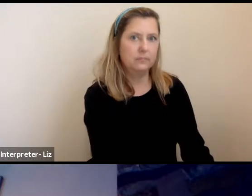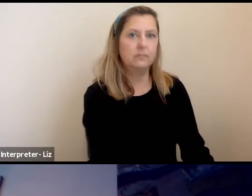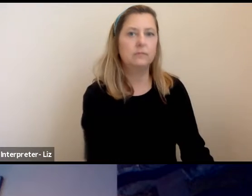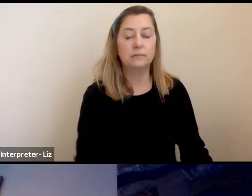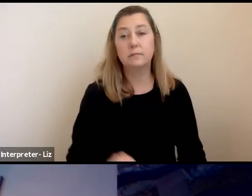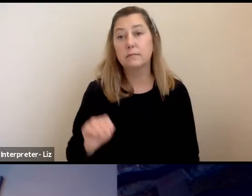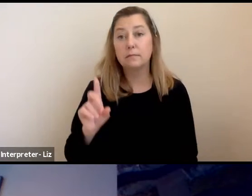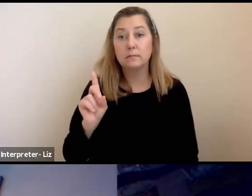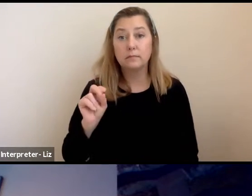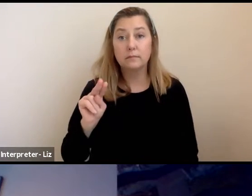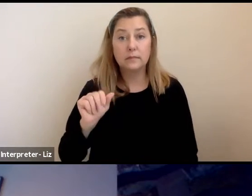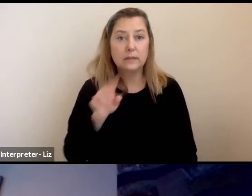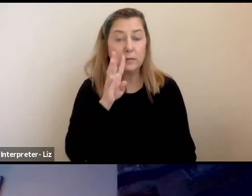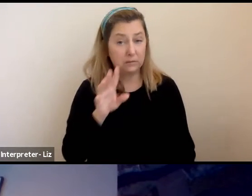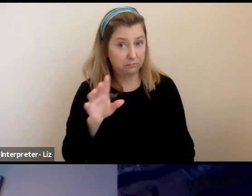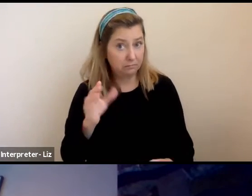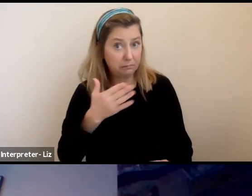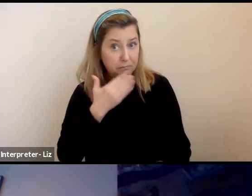Okay, is this better?